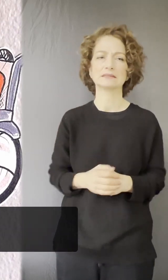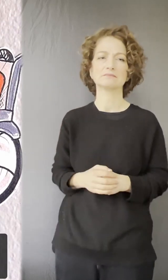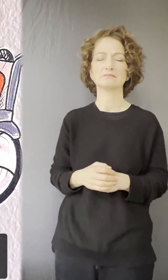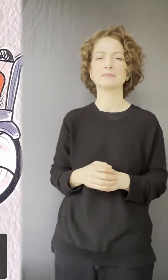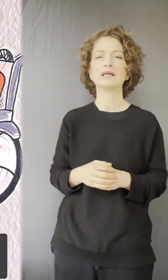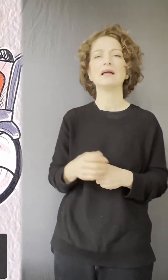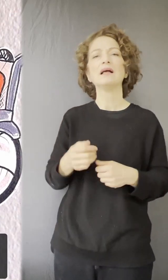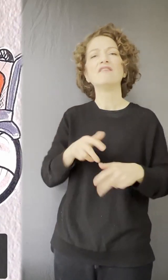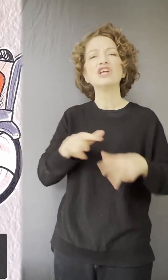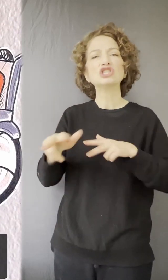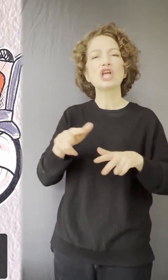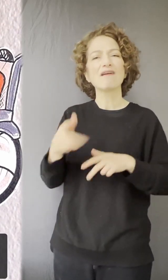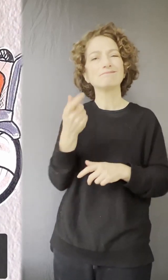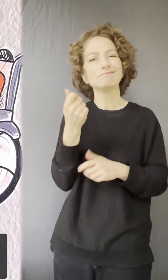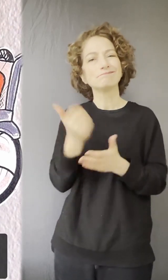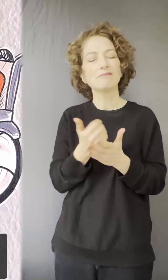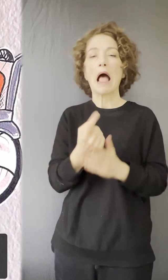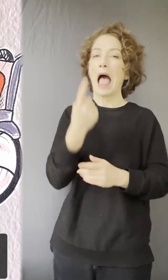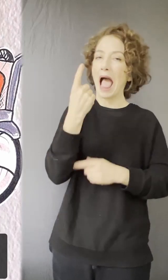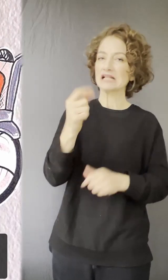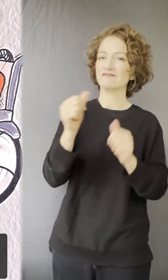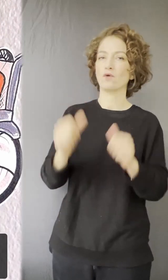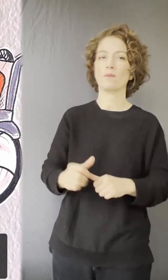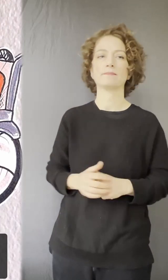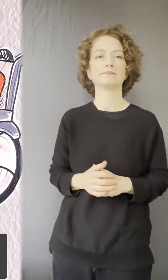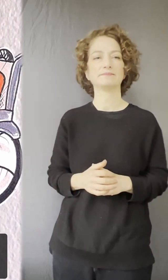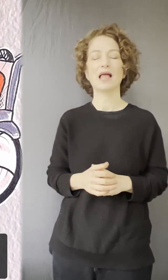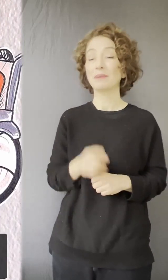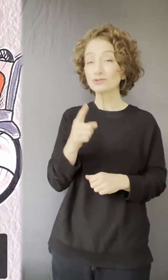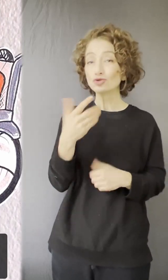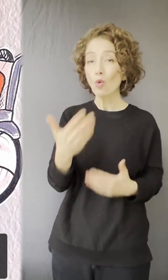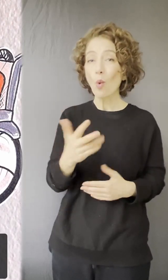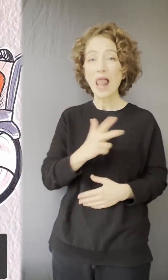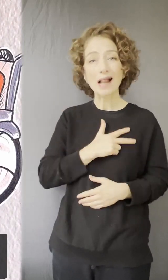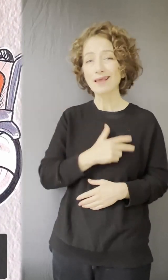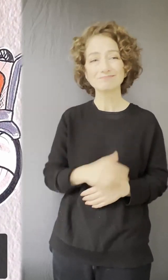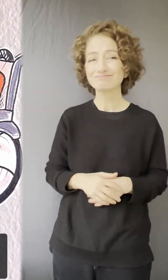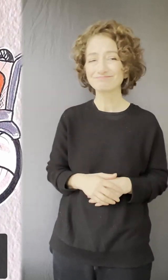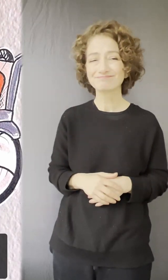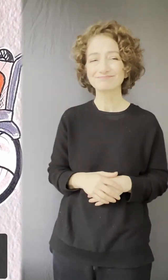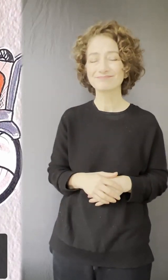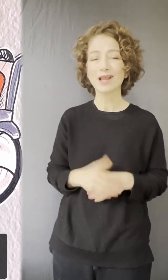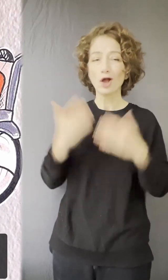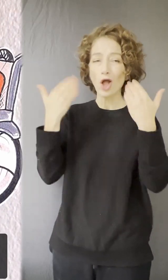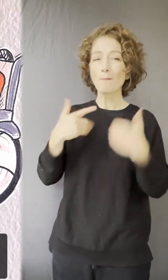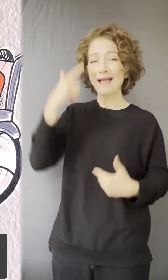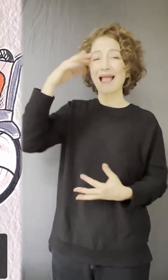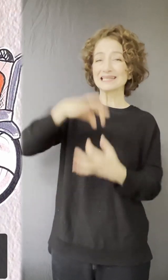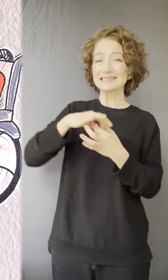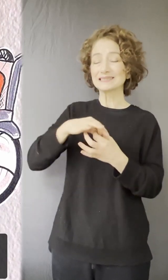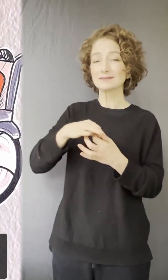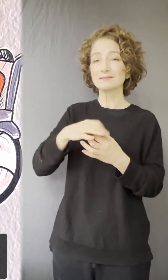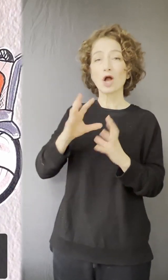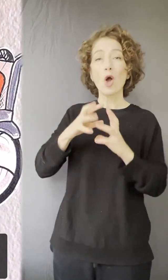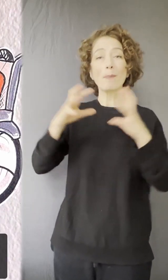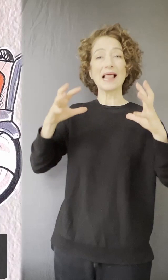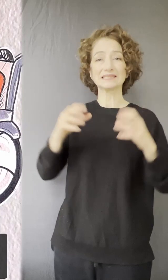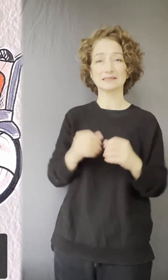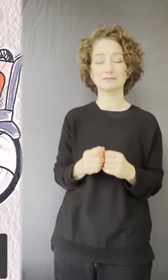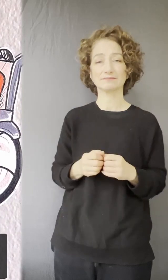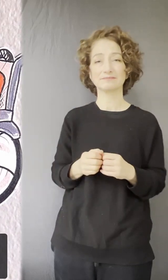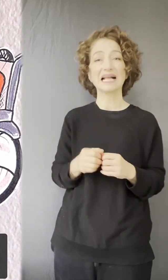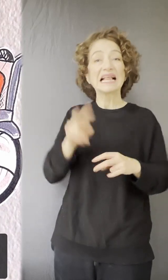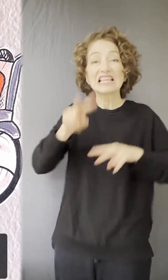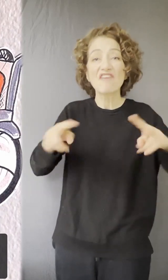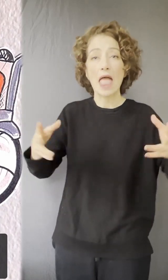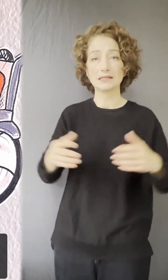one race, one language, one commerce. But that's not reality. Body